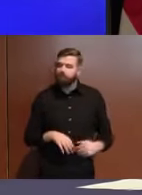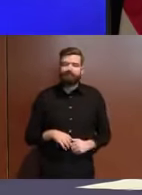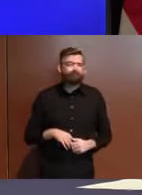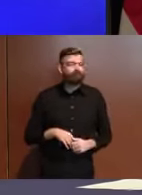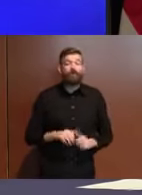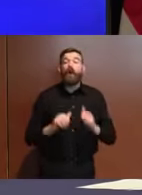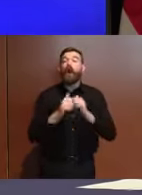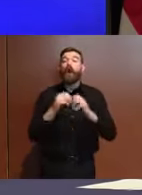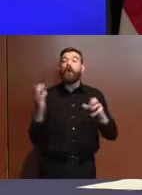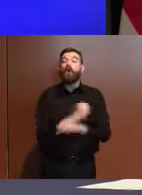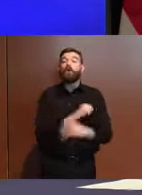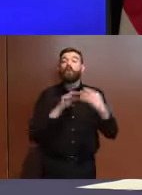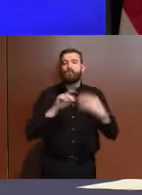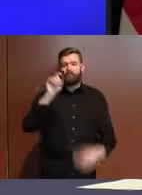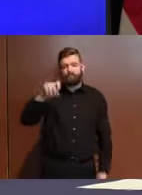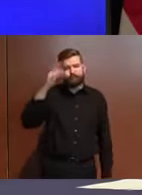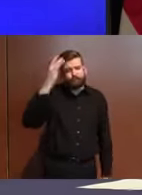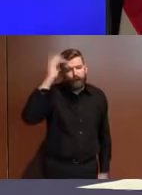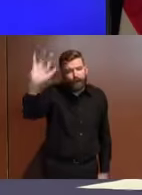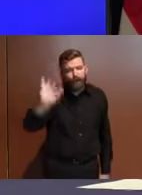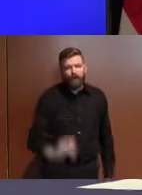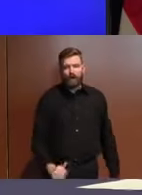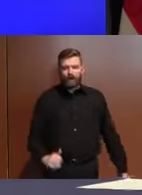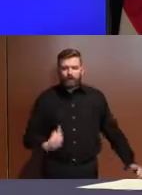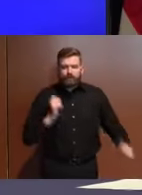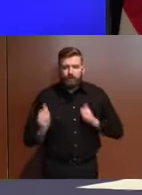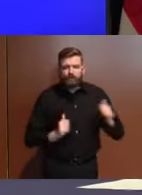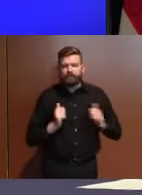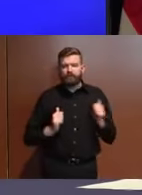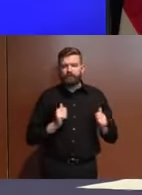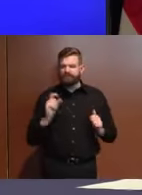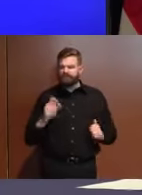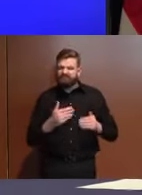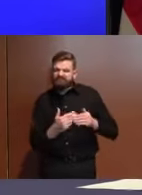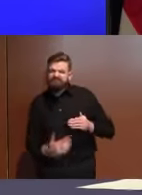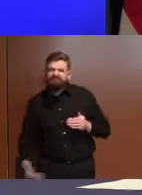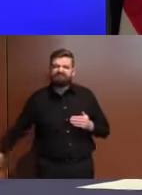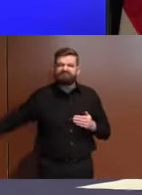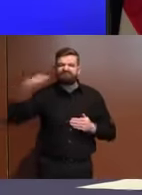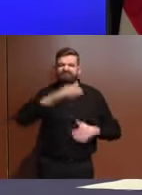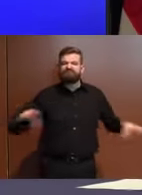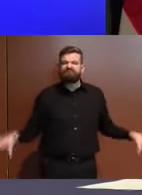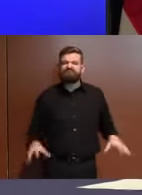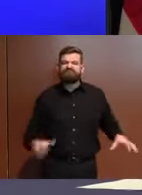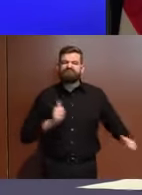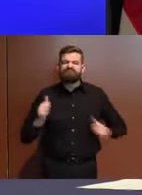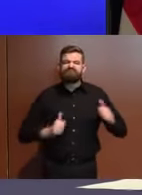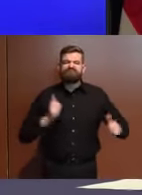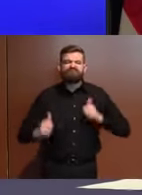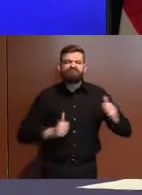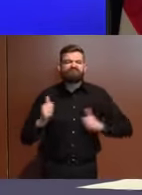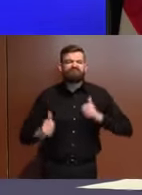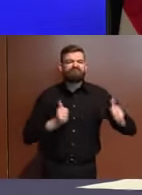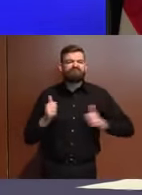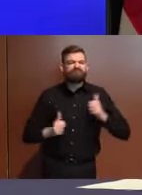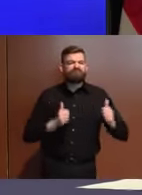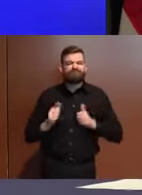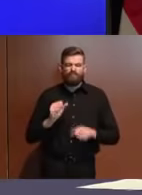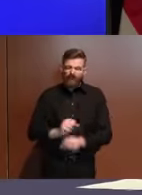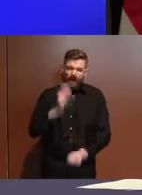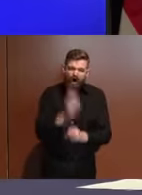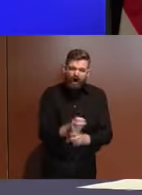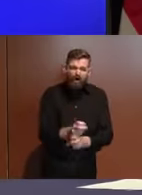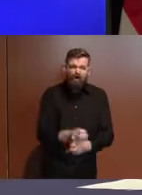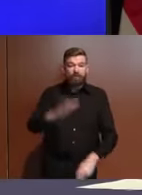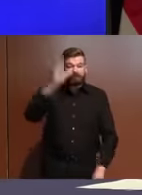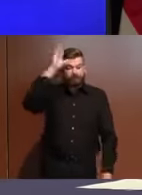aggressive, proactive, lots of courage, an incredible work ethic, stick-to-itiveness,